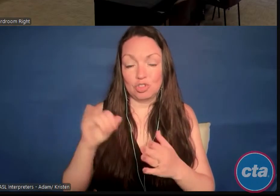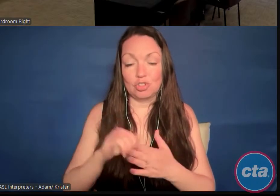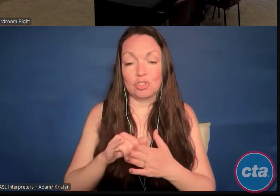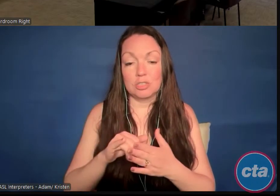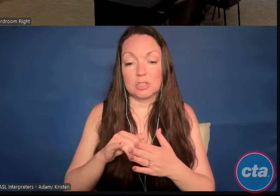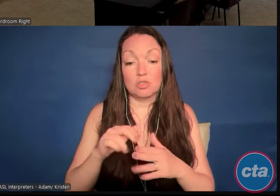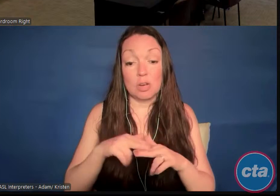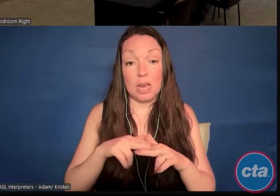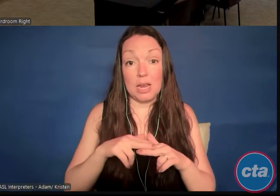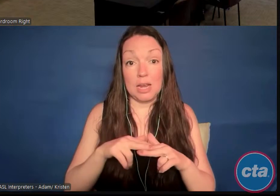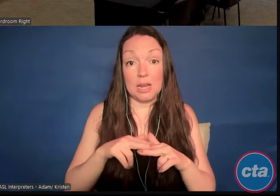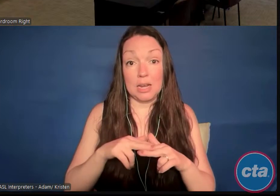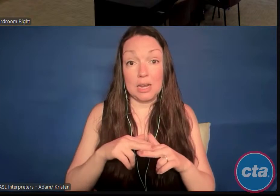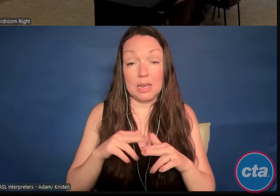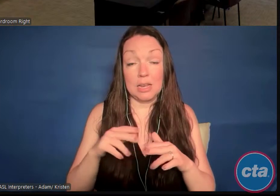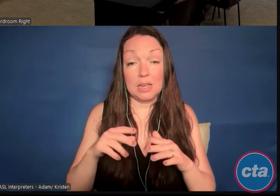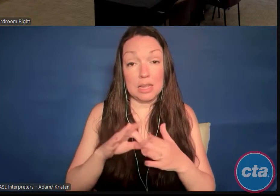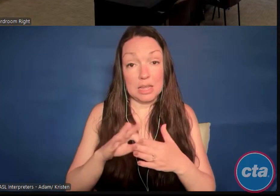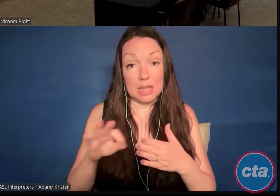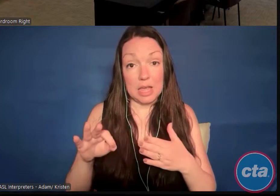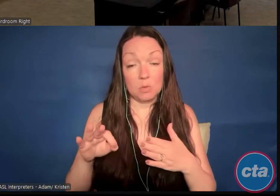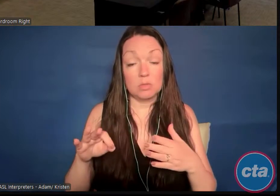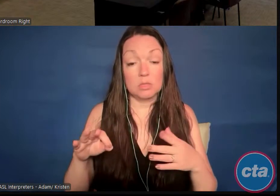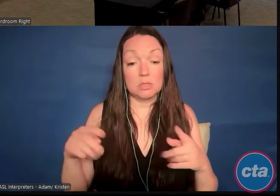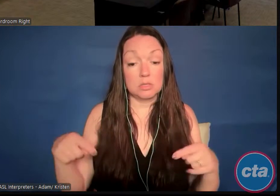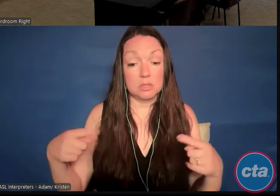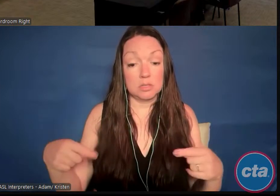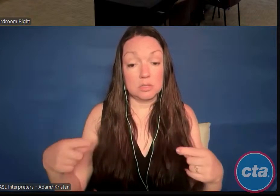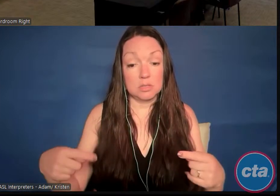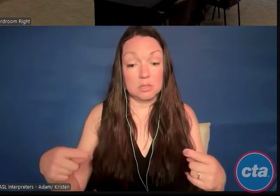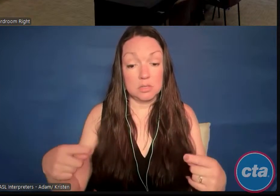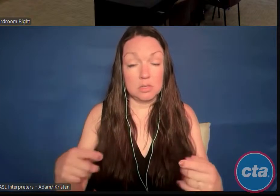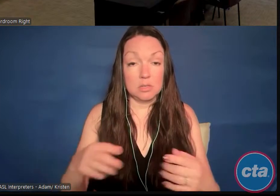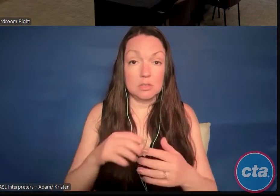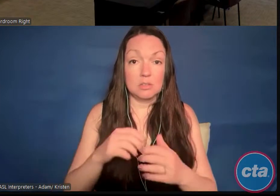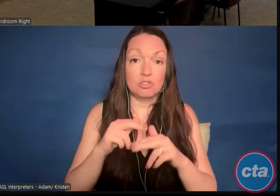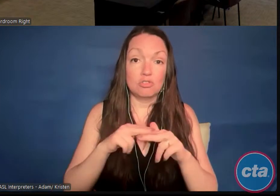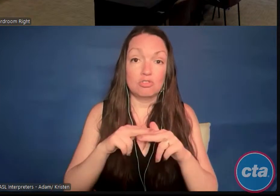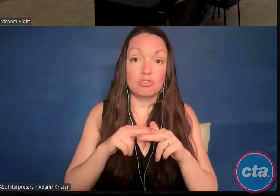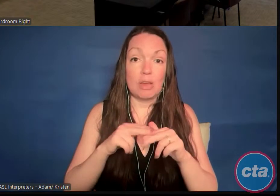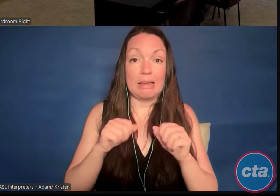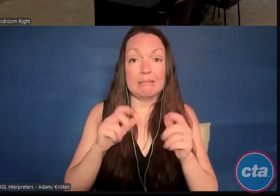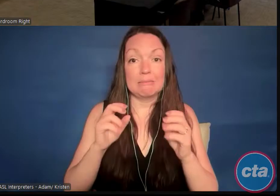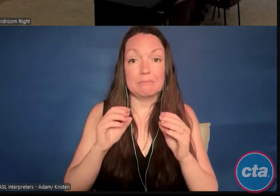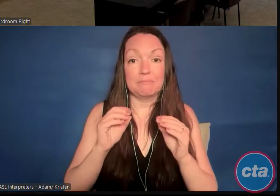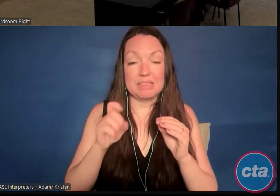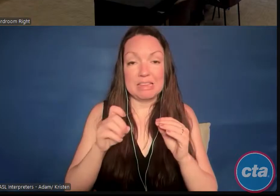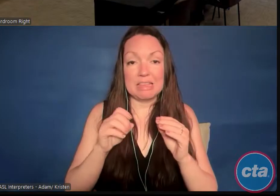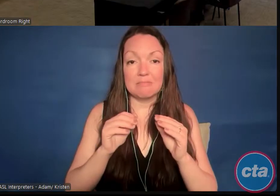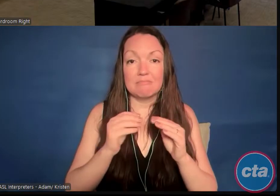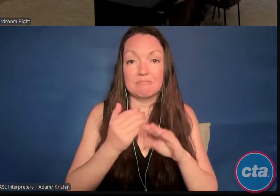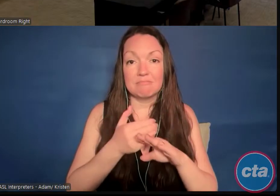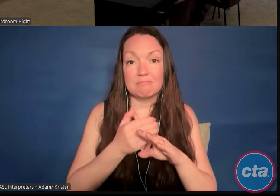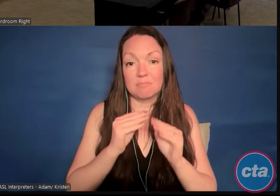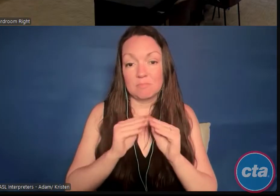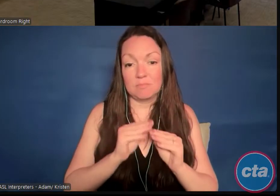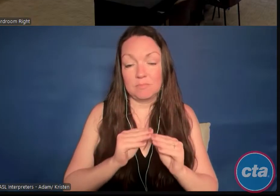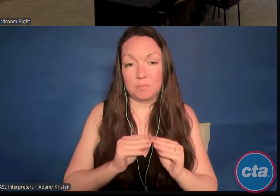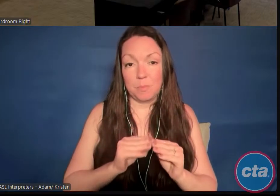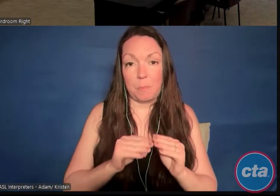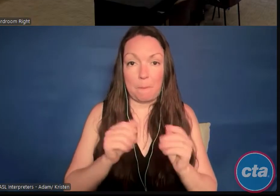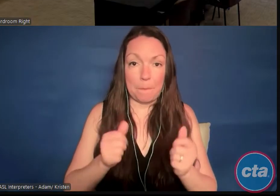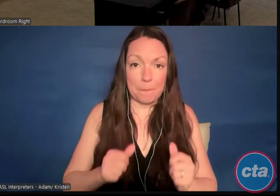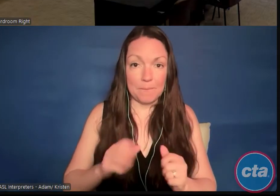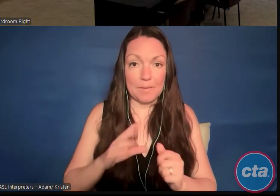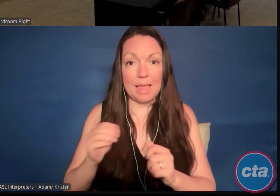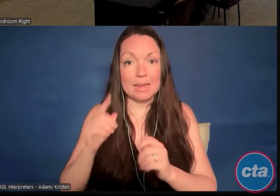around, it counts a mile. And every so many miles, somebody's got to get that train in the shop for rehab, right? It's got to go in for inspection. It's got to do